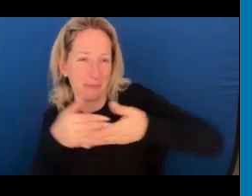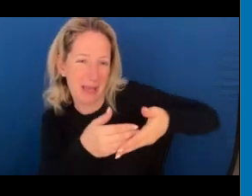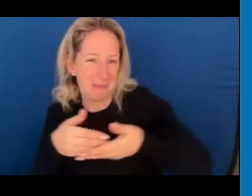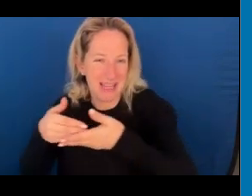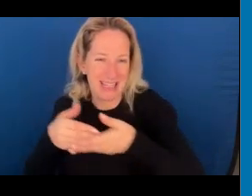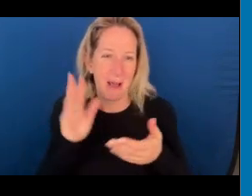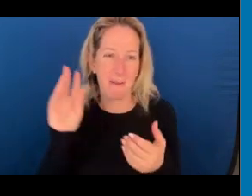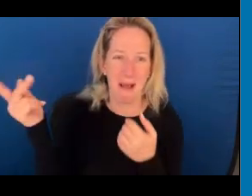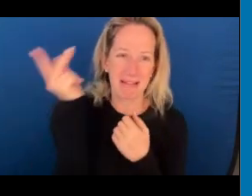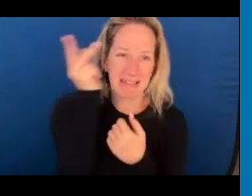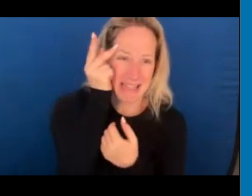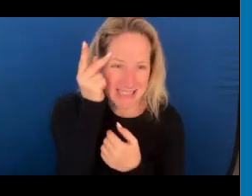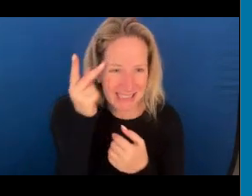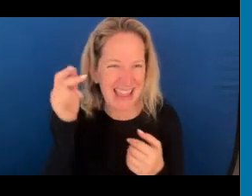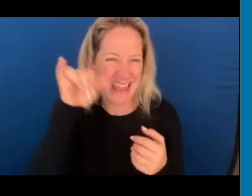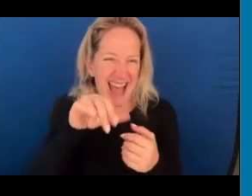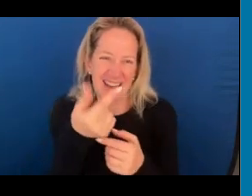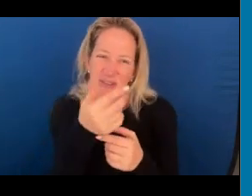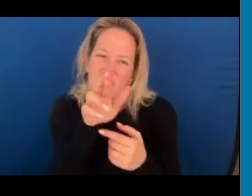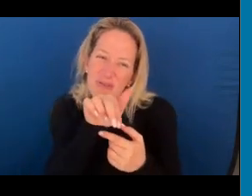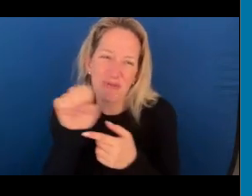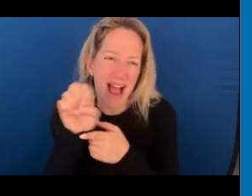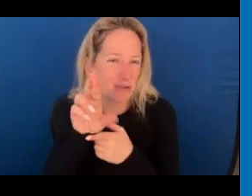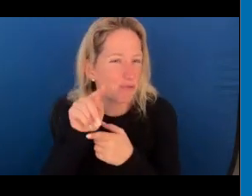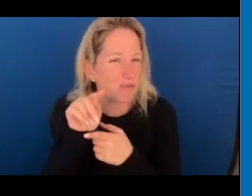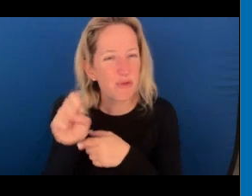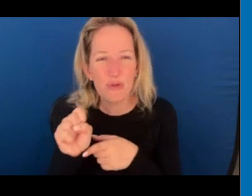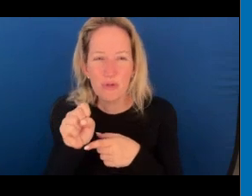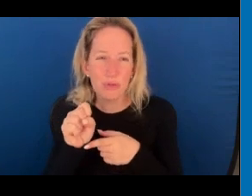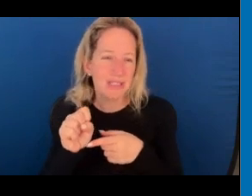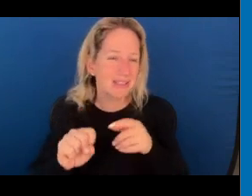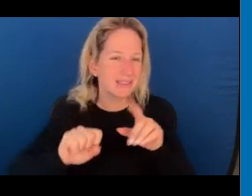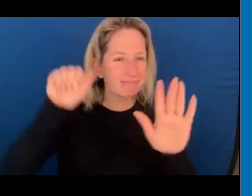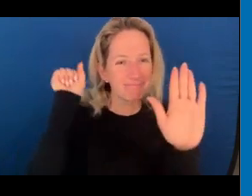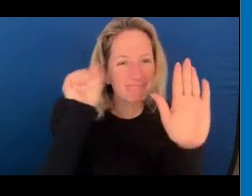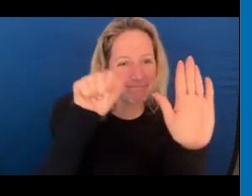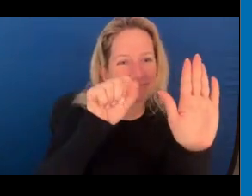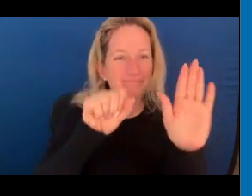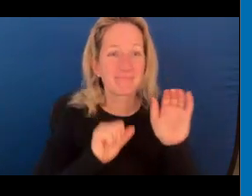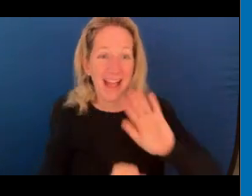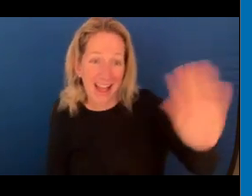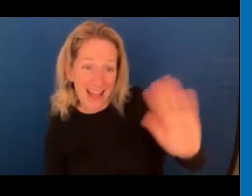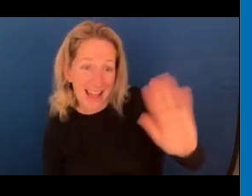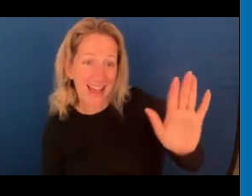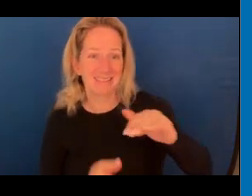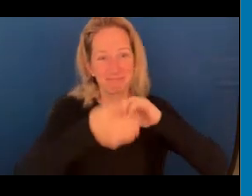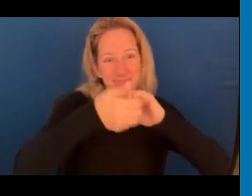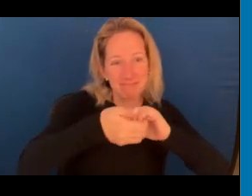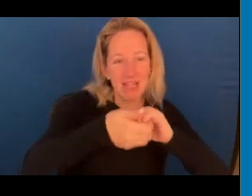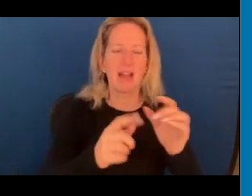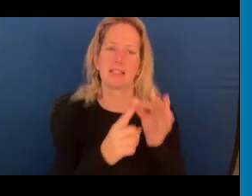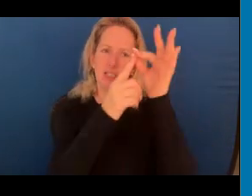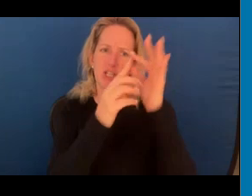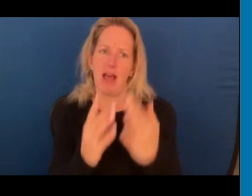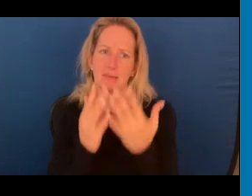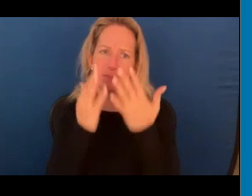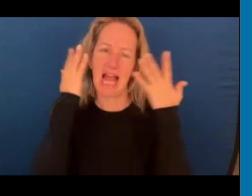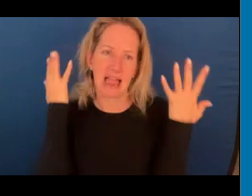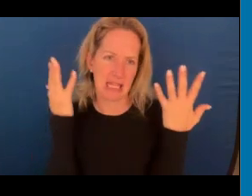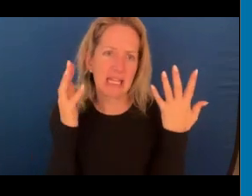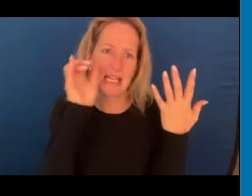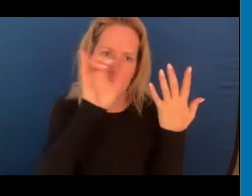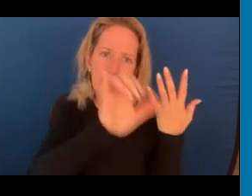boils down to, that grassroots, beat in the street, canvassing kind of work. Especially for hospitality businesses, that's what works